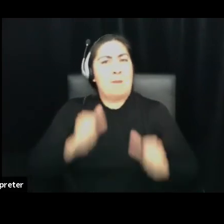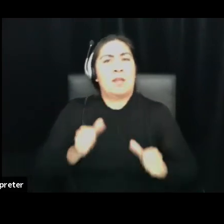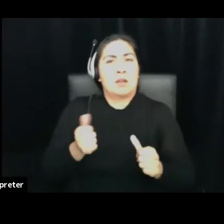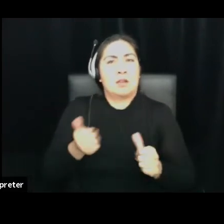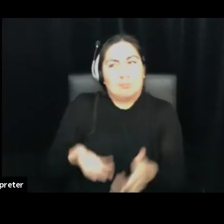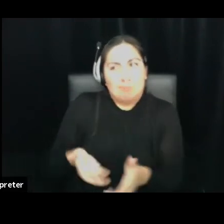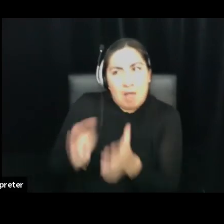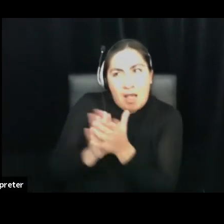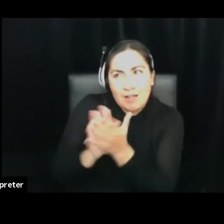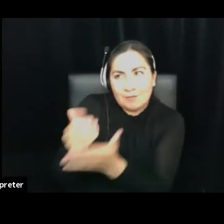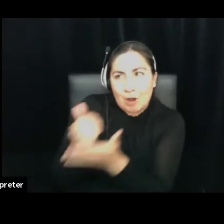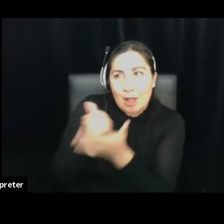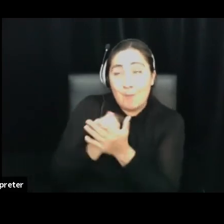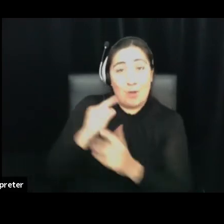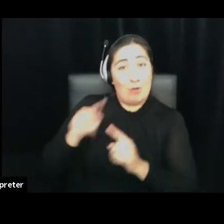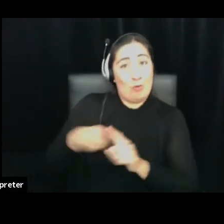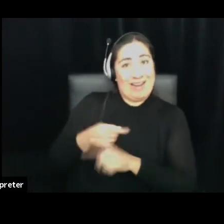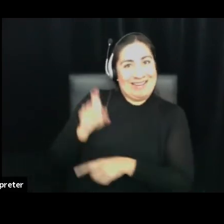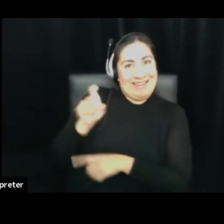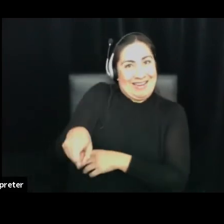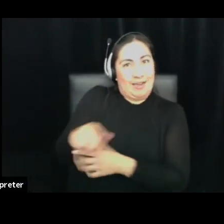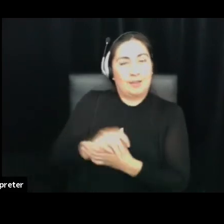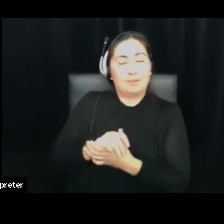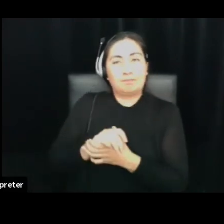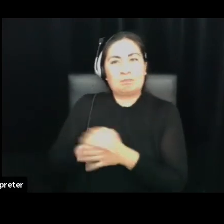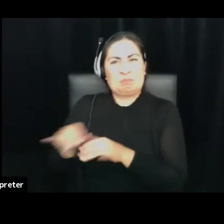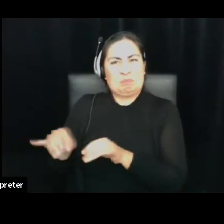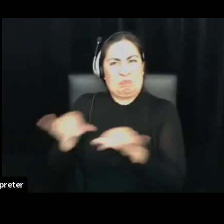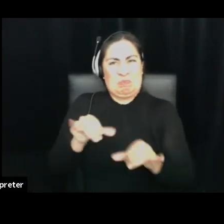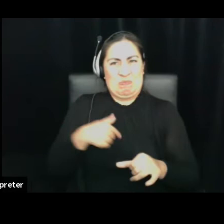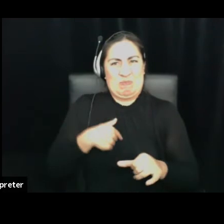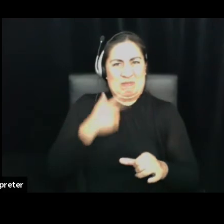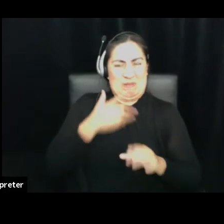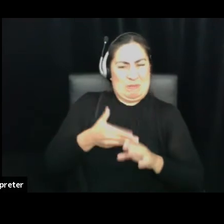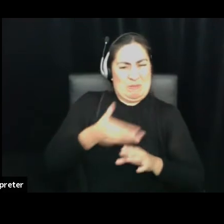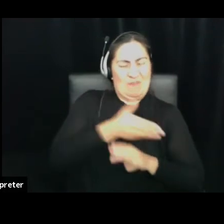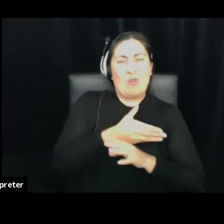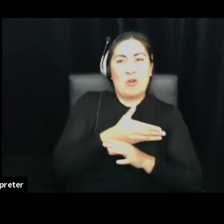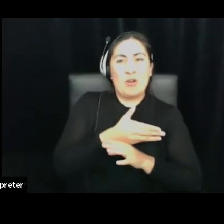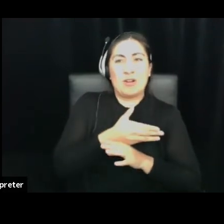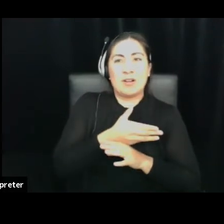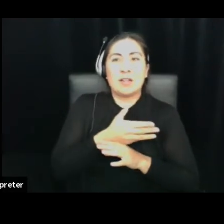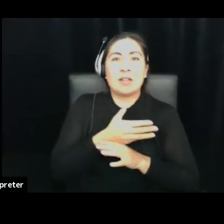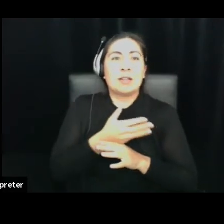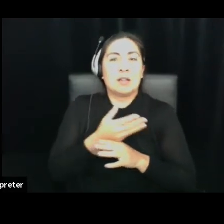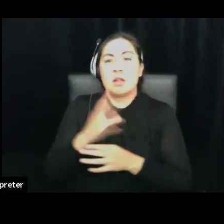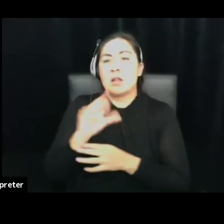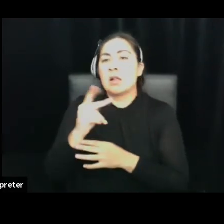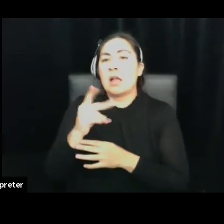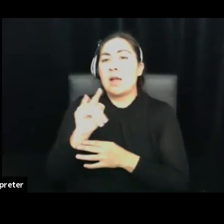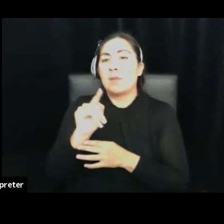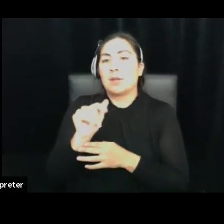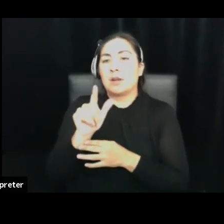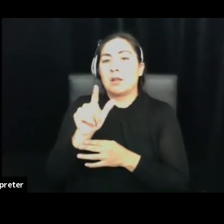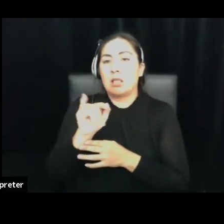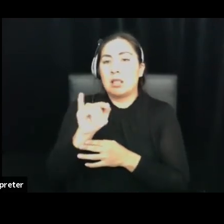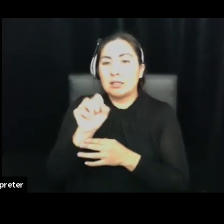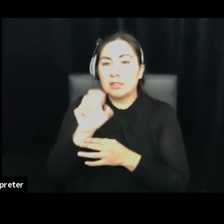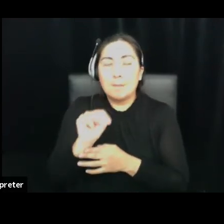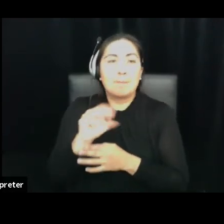need it. As I mentioned before, capitalism and structural oppression makes us